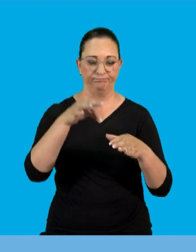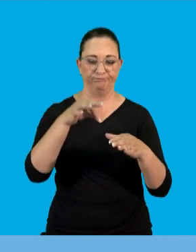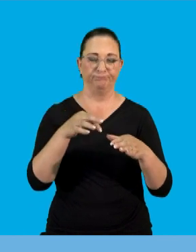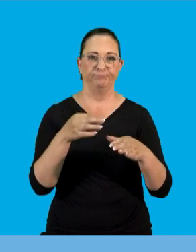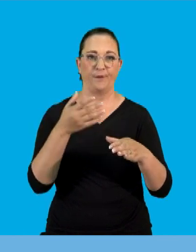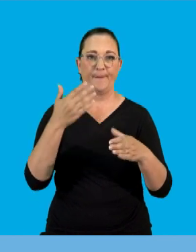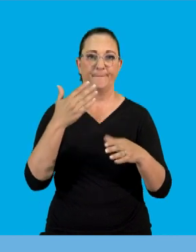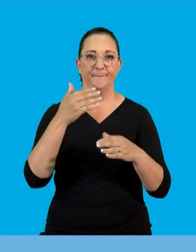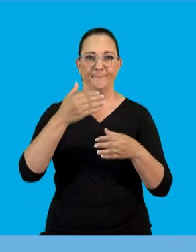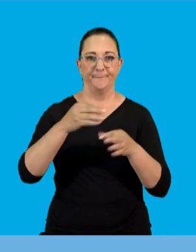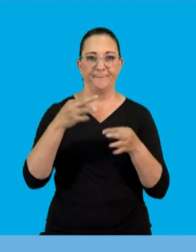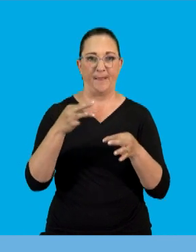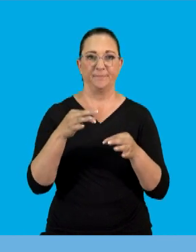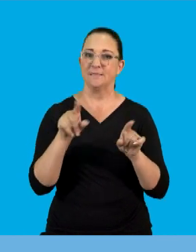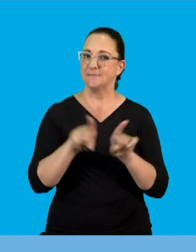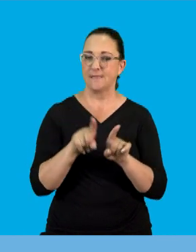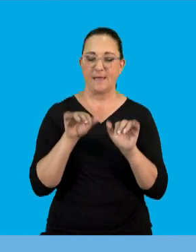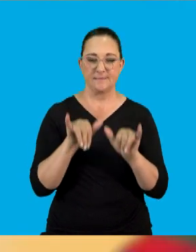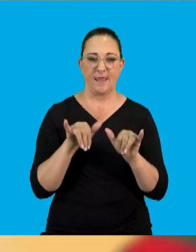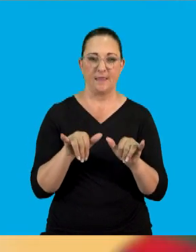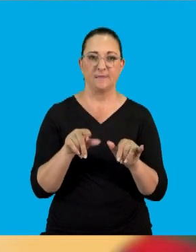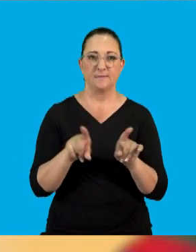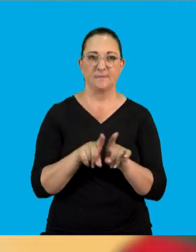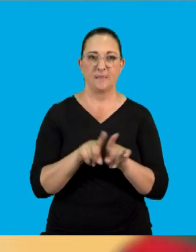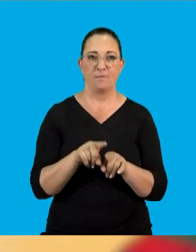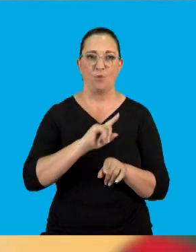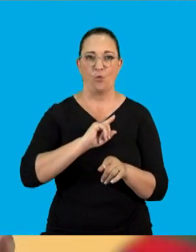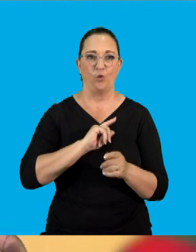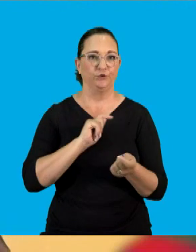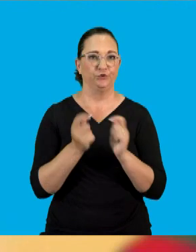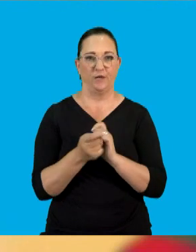remain red as well because there won't be any reaction between the substance and the litmus paper.